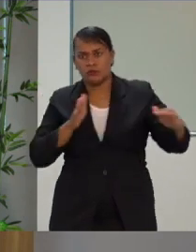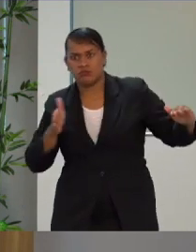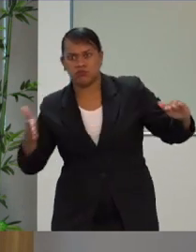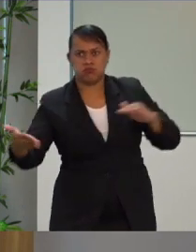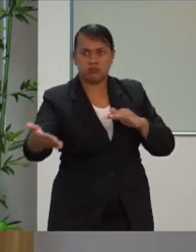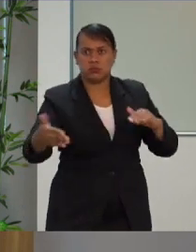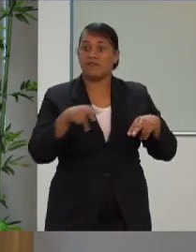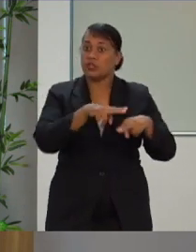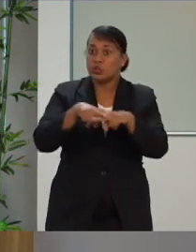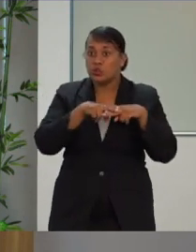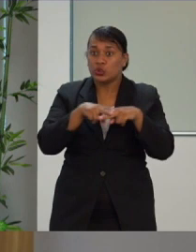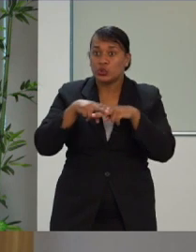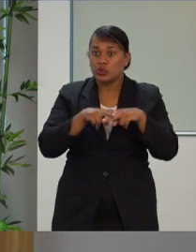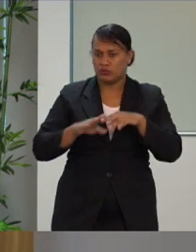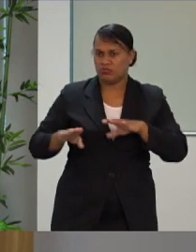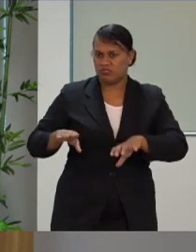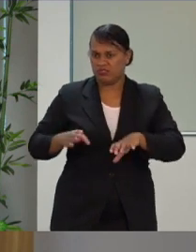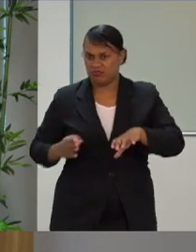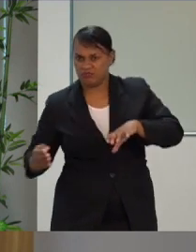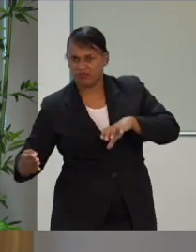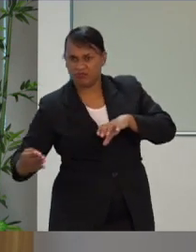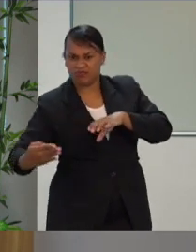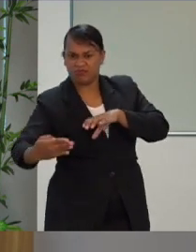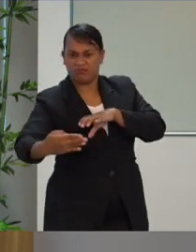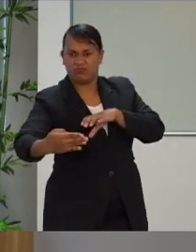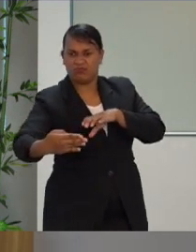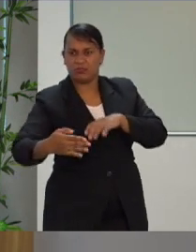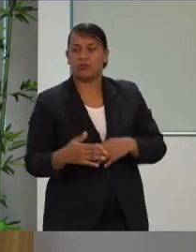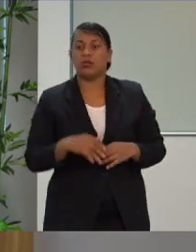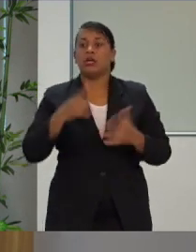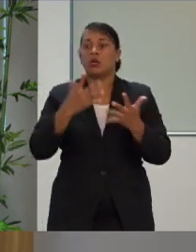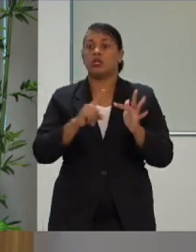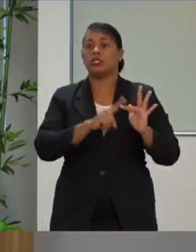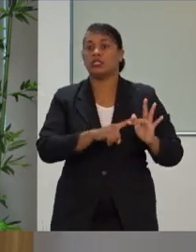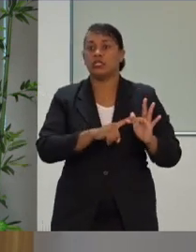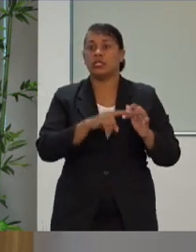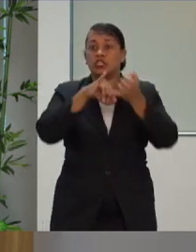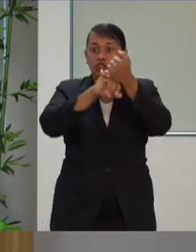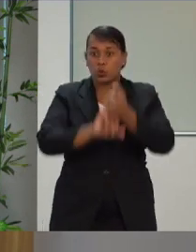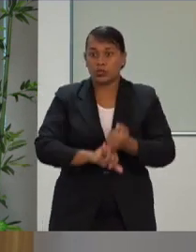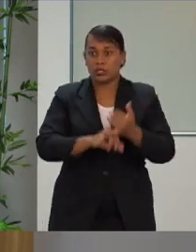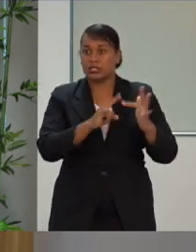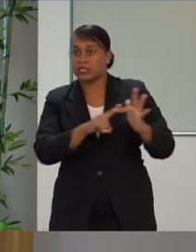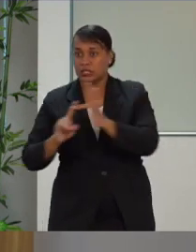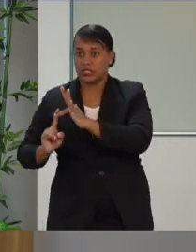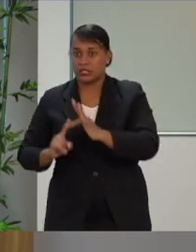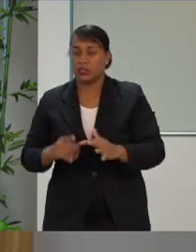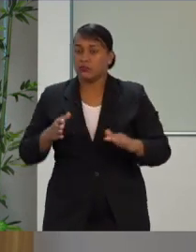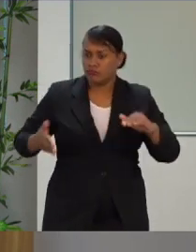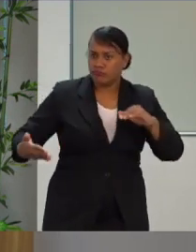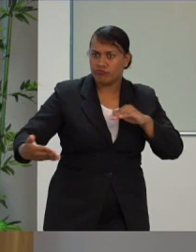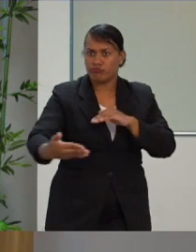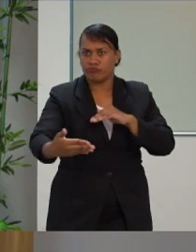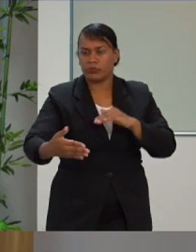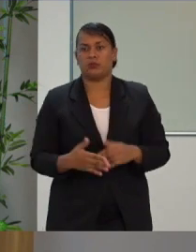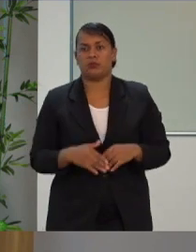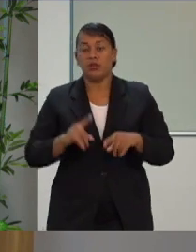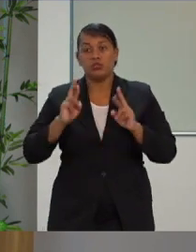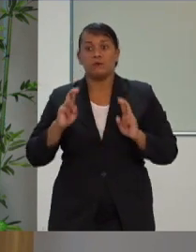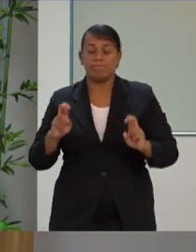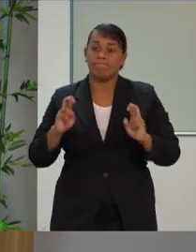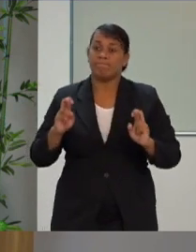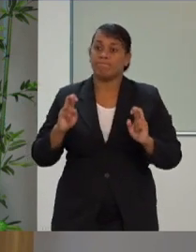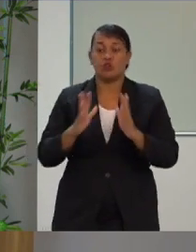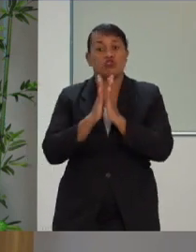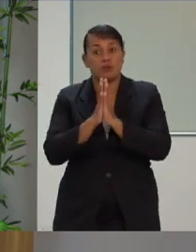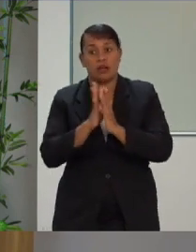time it's passing to the south of Fiji, heading towards southeast. So let's keep our fingers crossed and pray for the best. And of course,